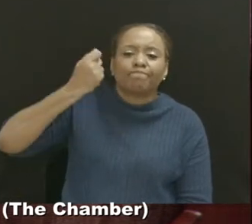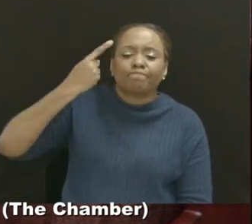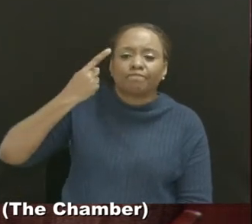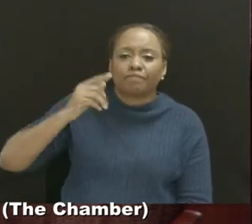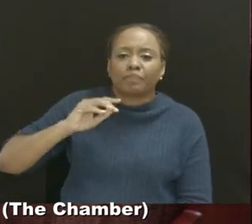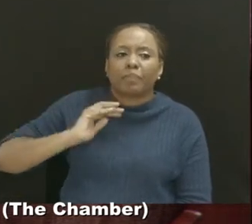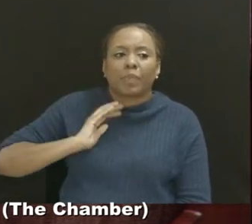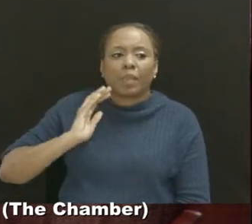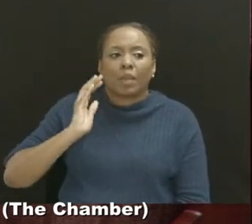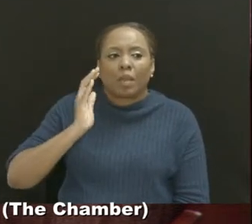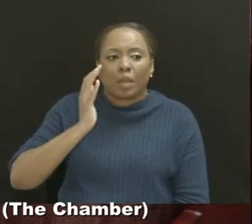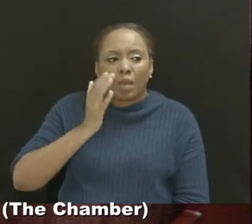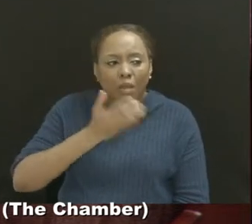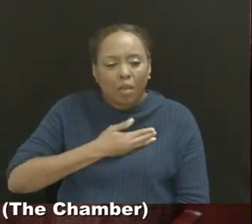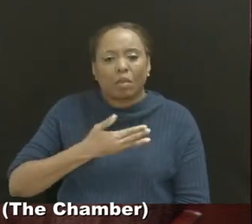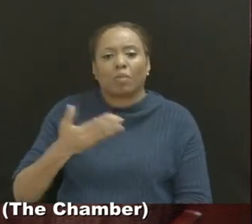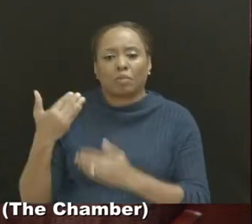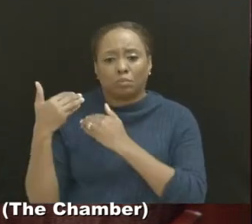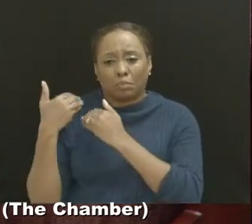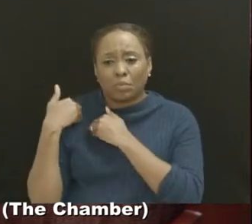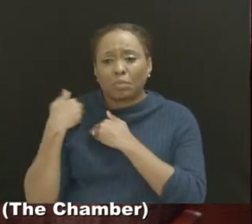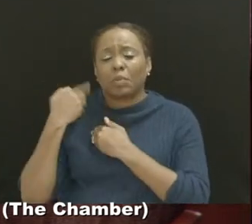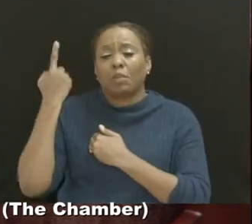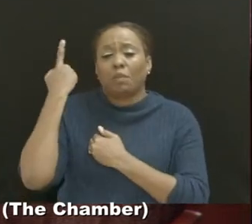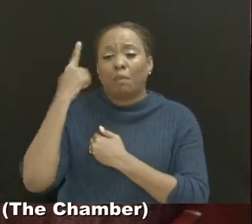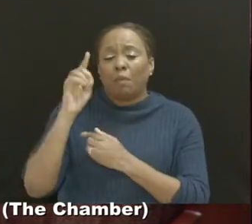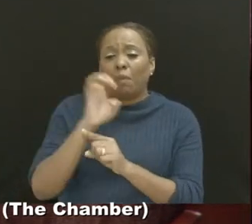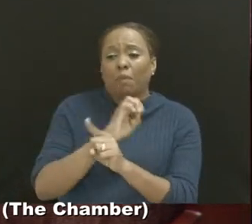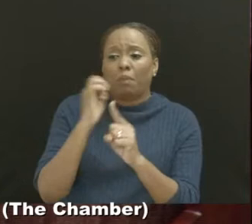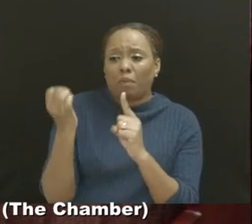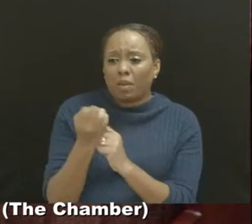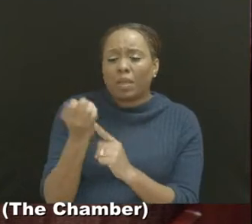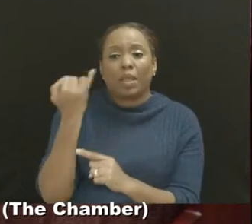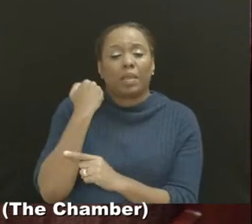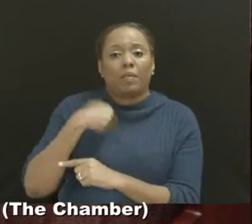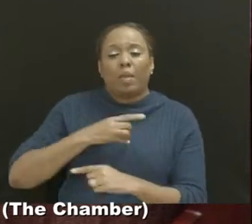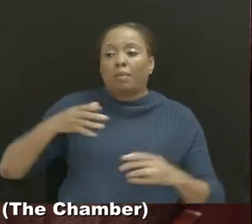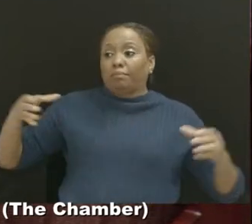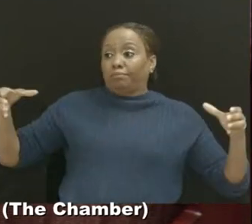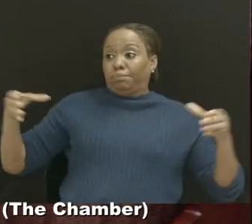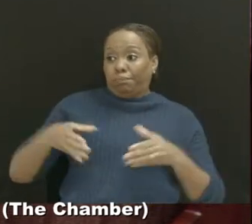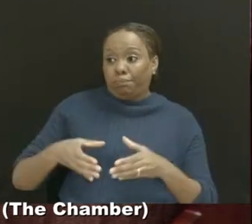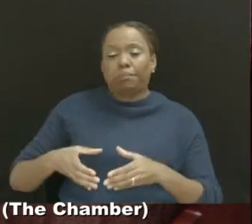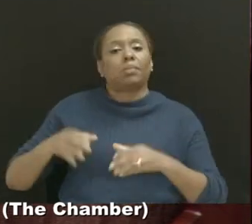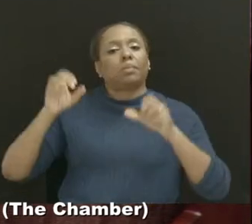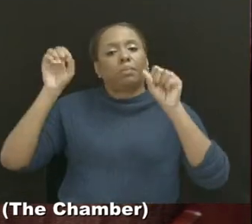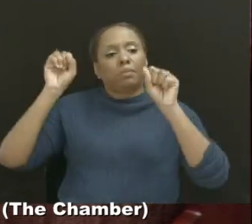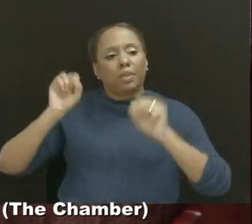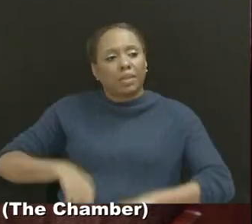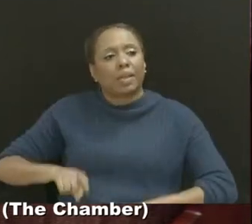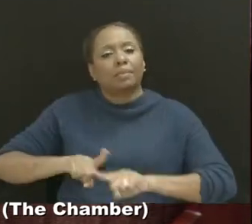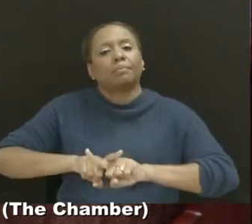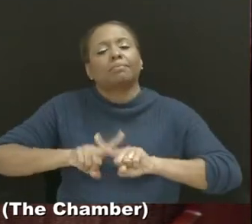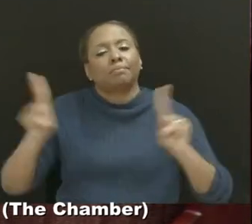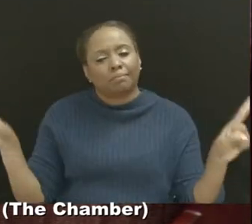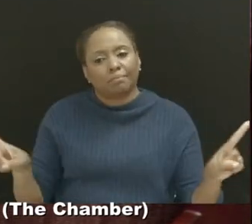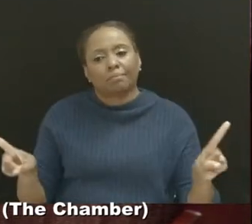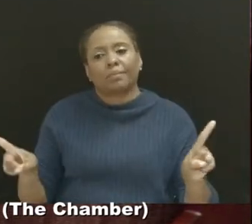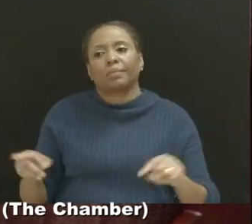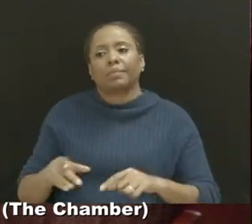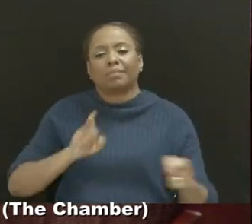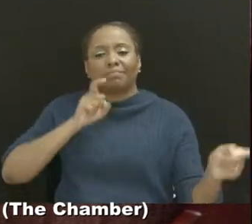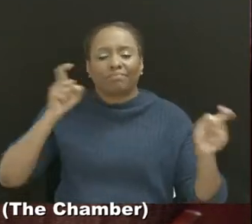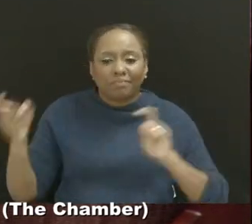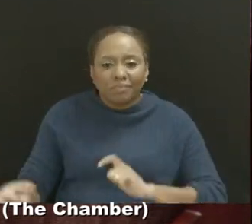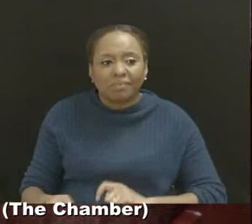that our environment will play, and that once we come together as a people, we can make the difference because the resources we have now and